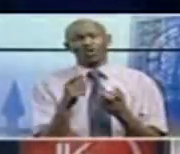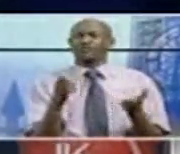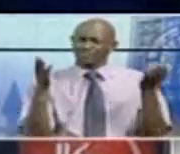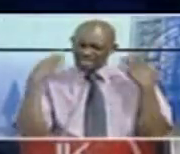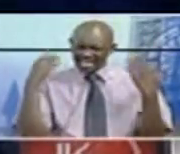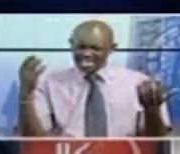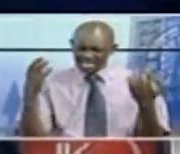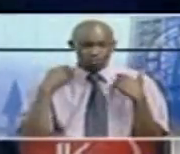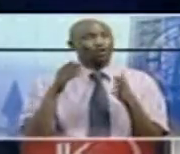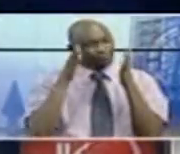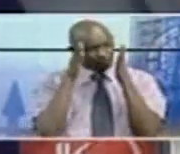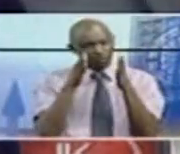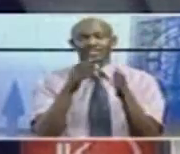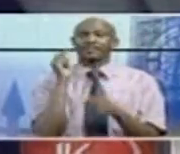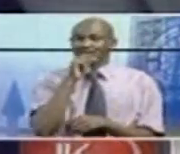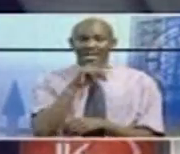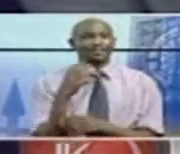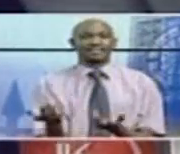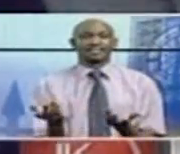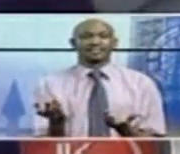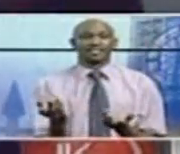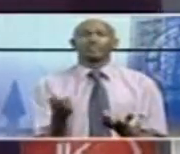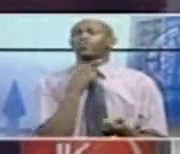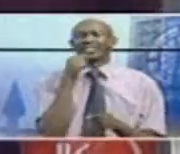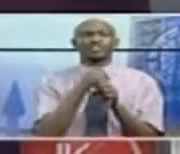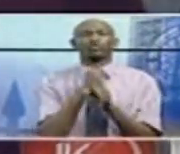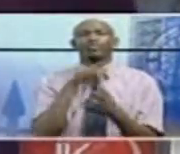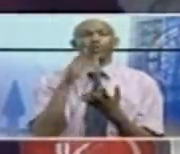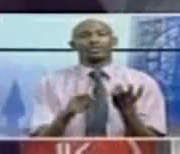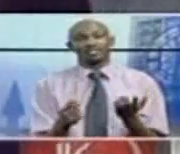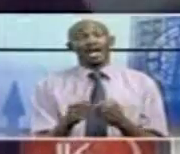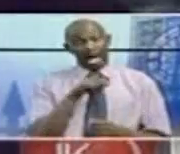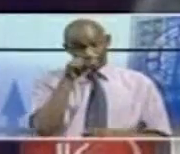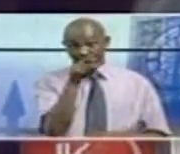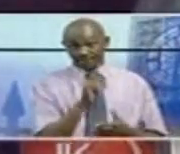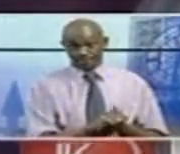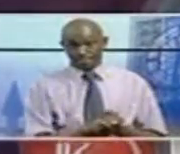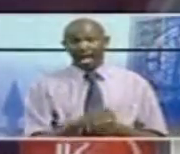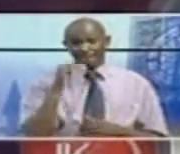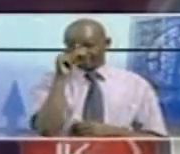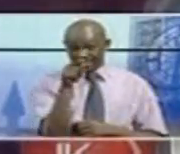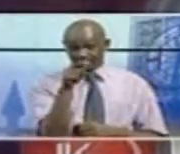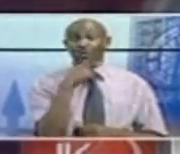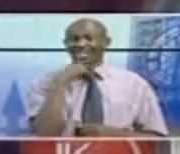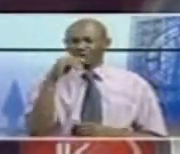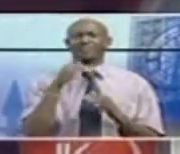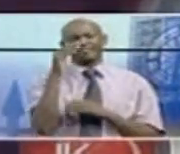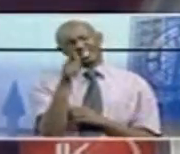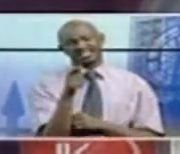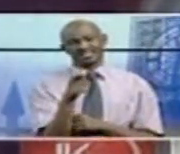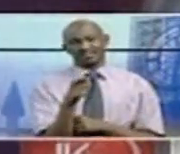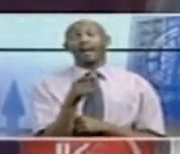Meru depends on Mirai. I mean, what else do you want us to do? Above that, we want